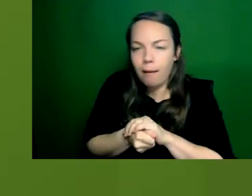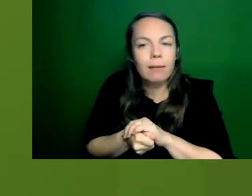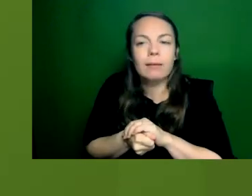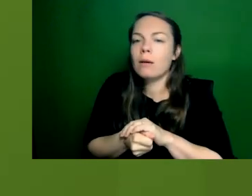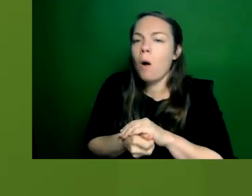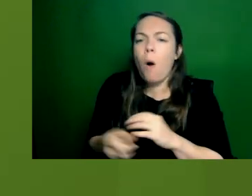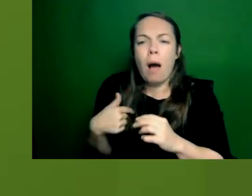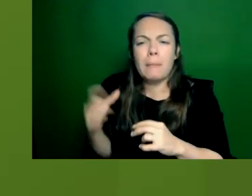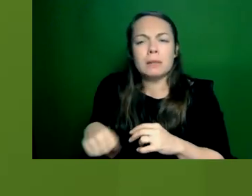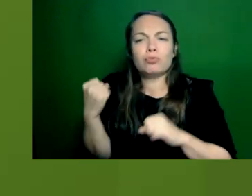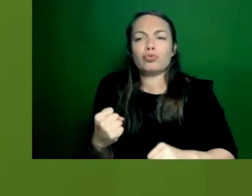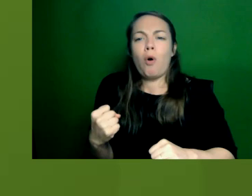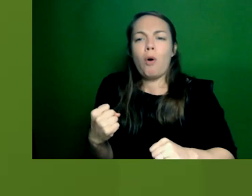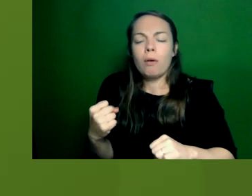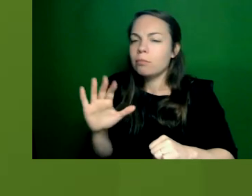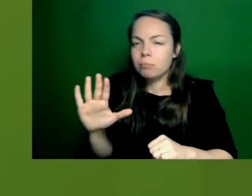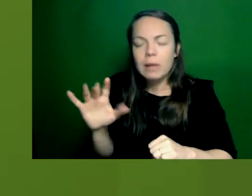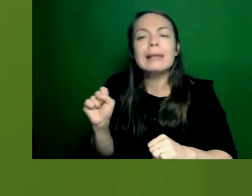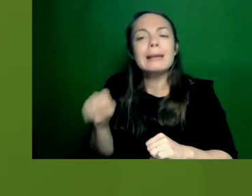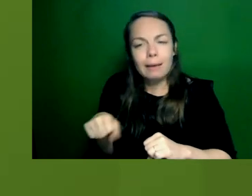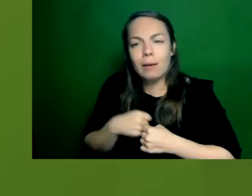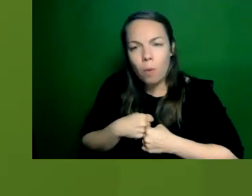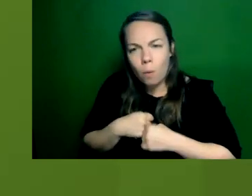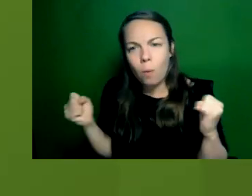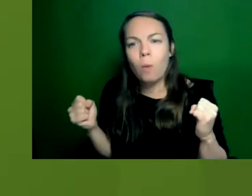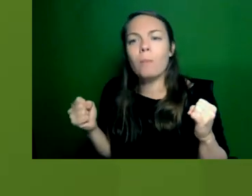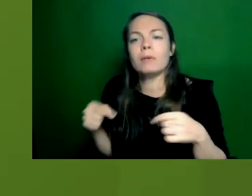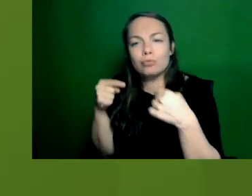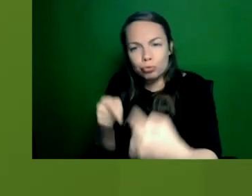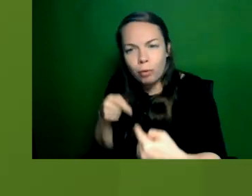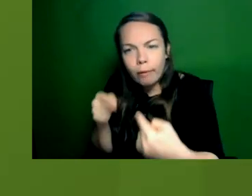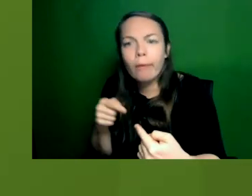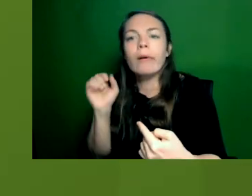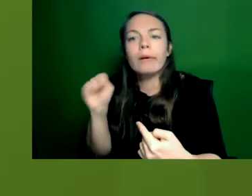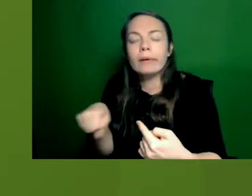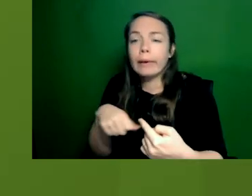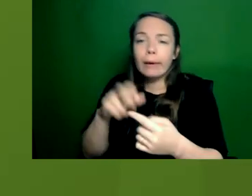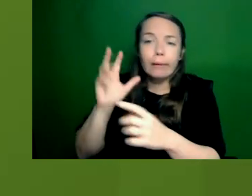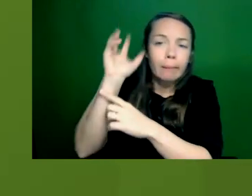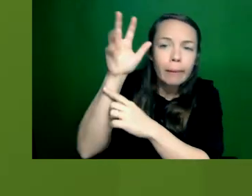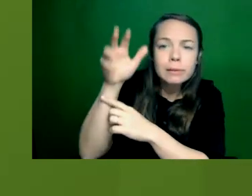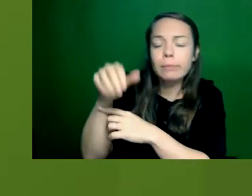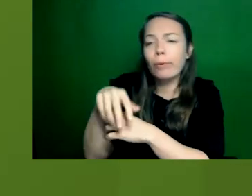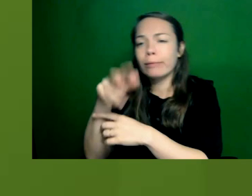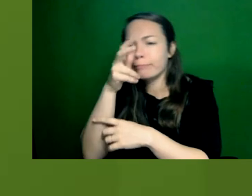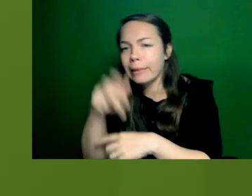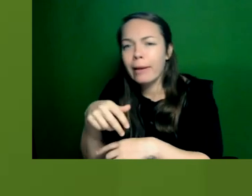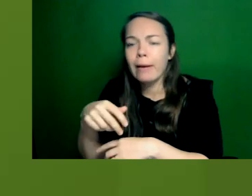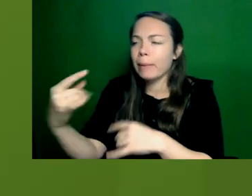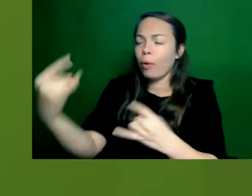act strong. He can struggle on the basketball court for a while and have that be okay and know he's not going to have people dig him